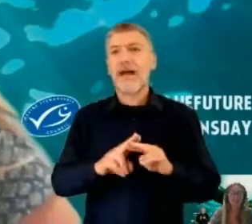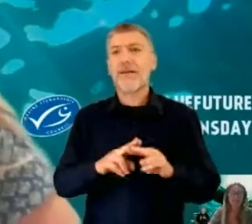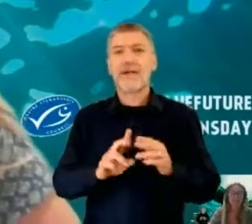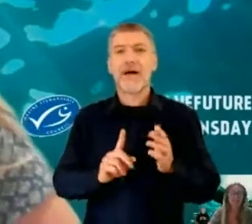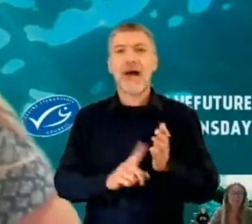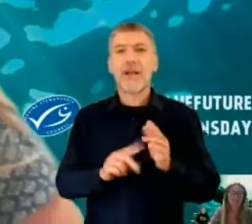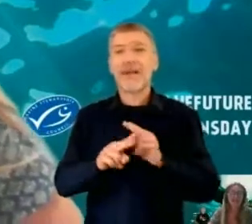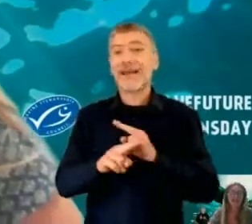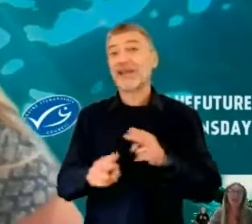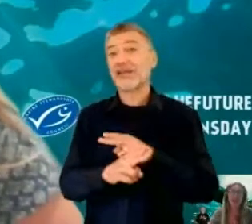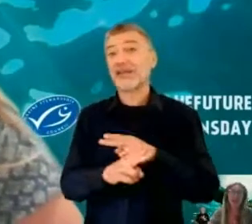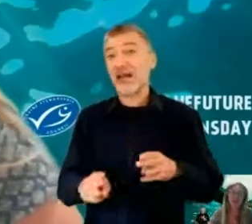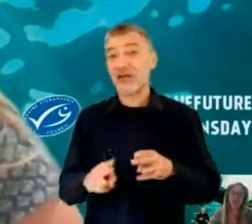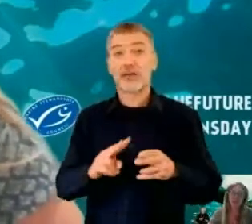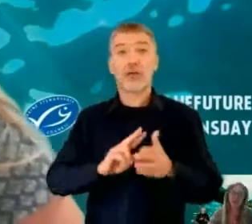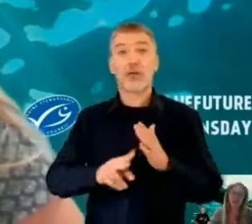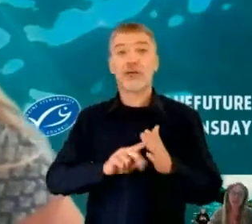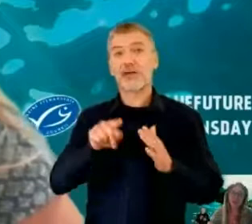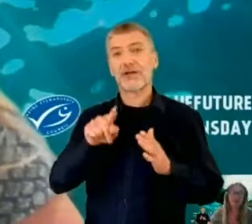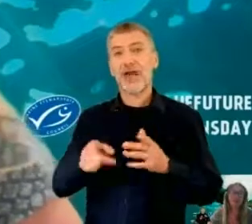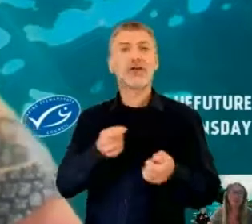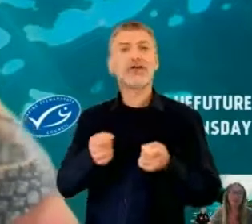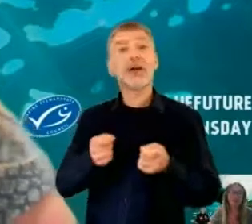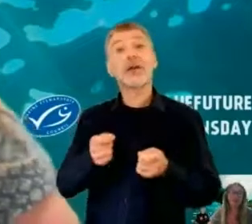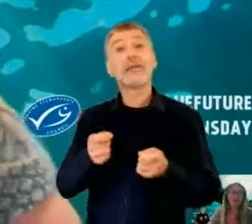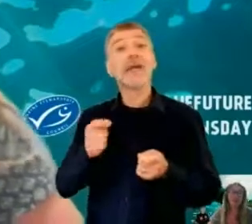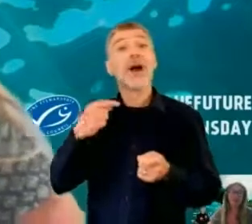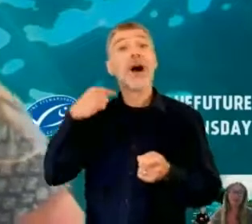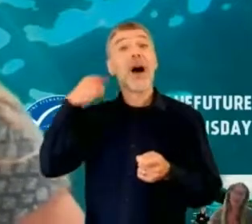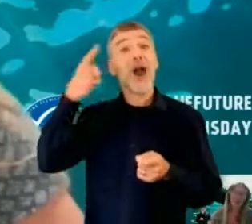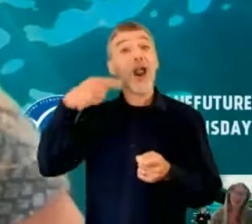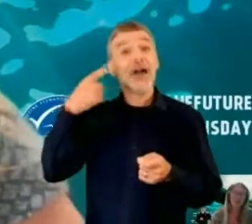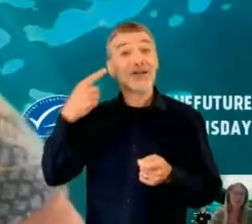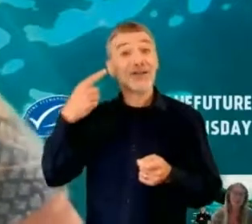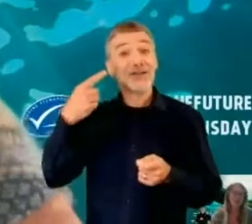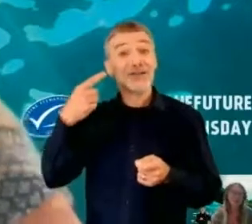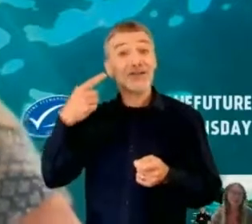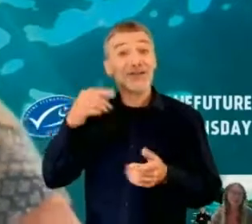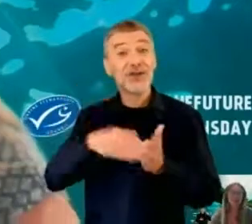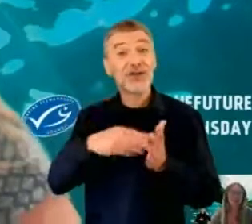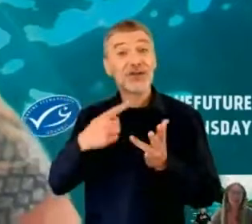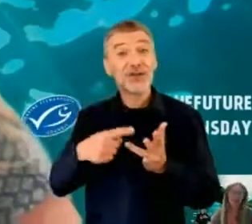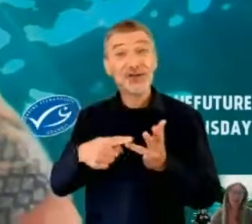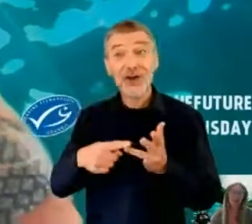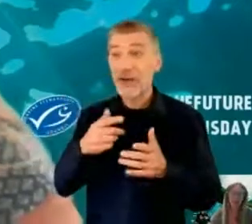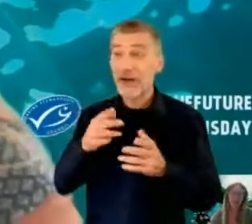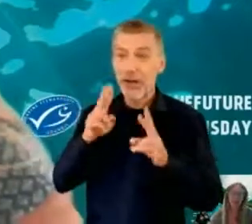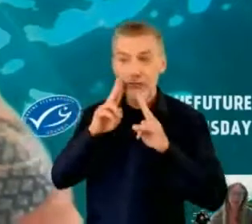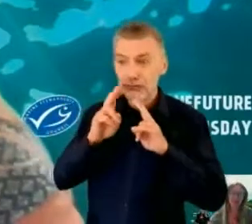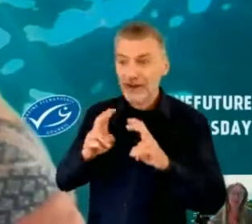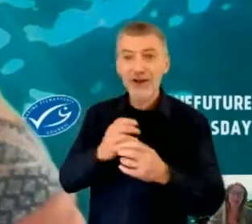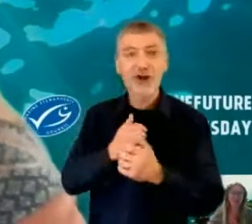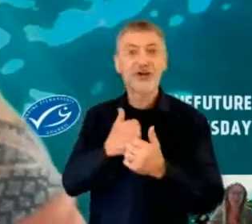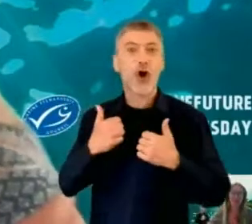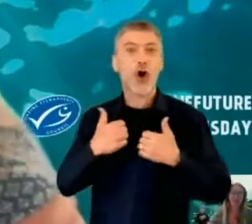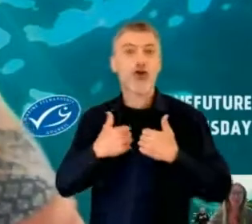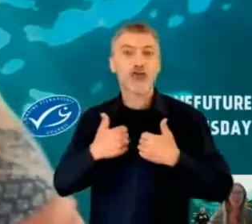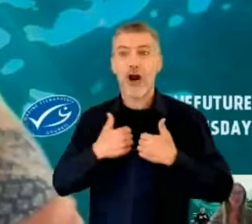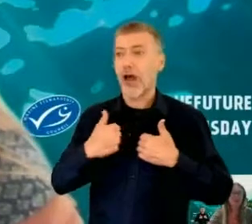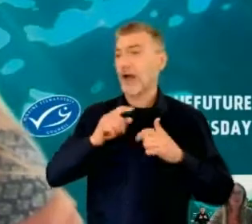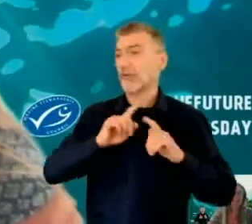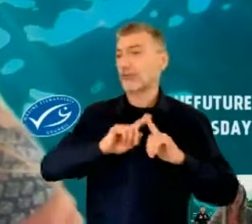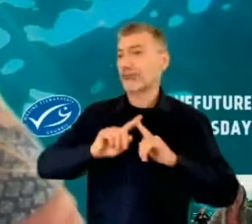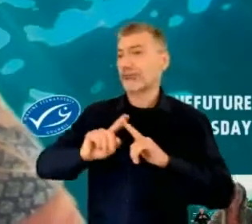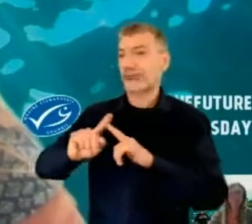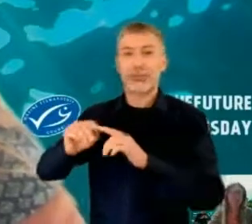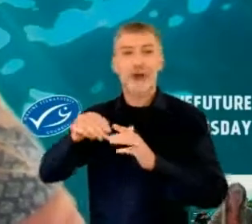organisation that runs at London Zoo. So I spent a lot of time looking at gorillas and all different animals while working at the zoo, so lots of